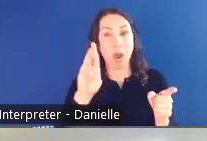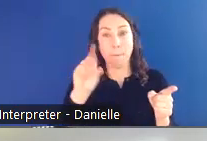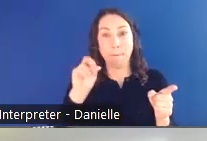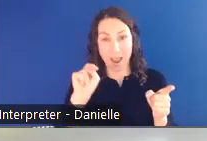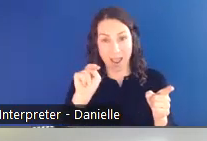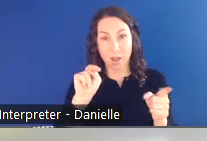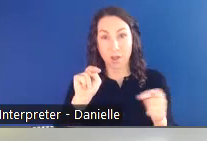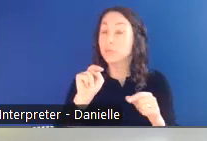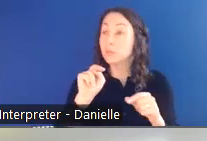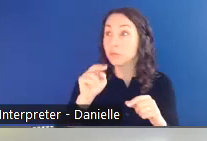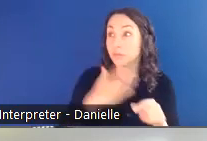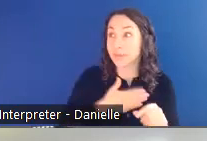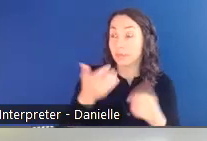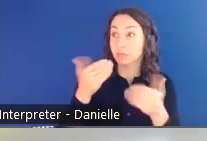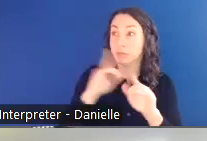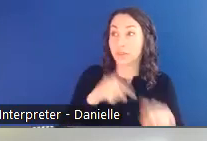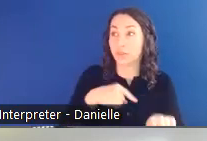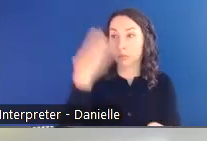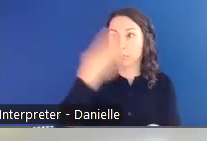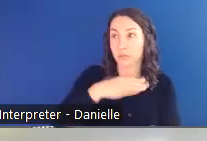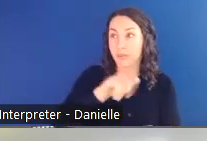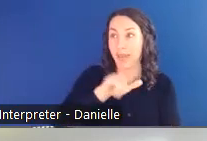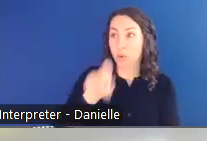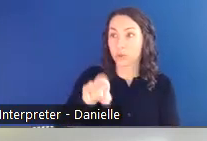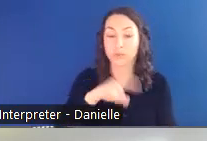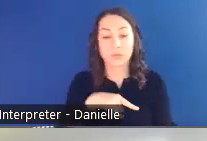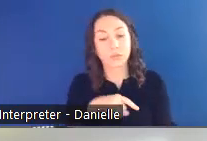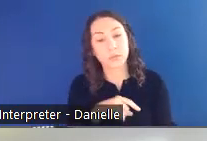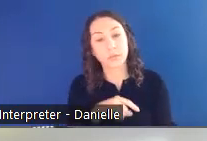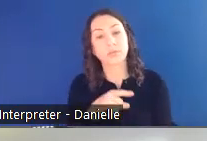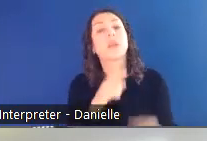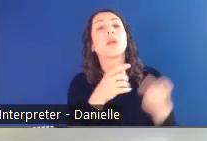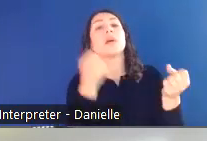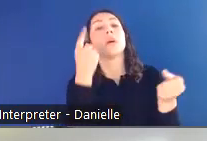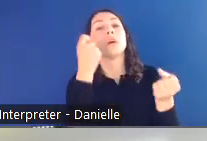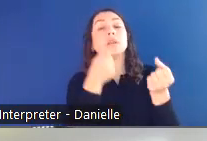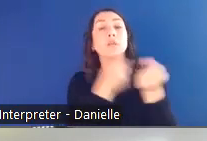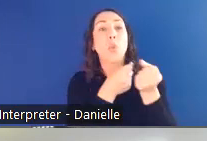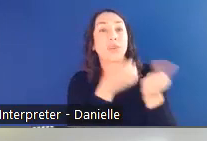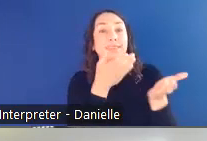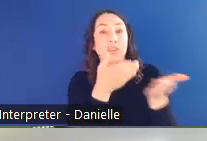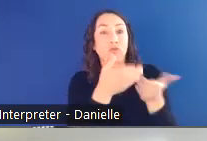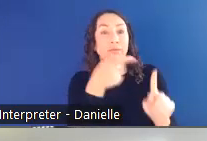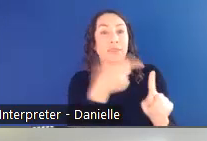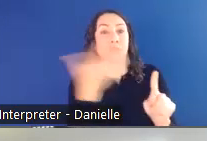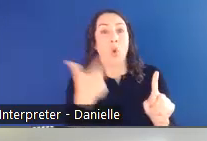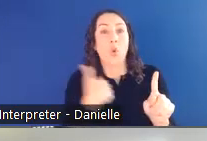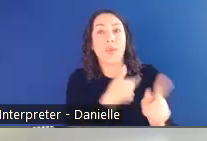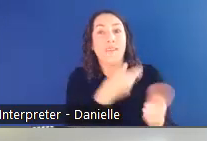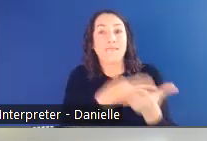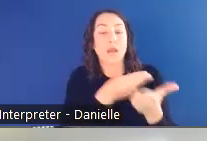see that one on there. Okay. The supportive services that we fund are defined